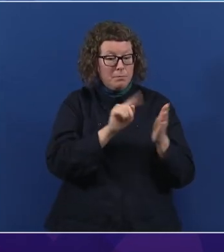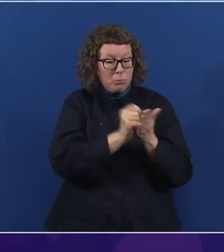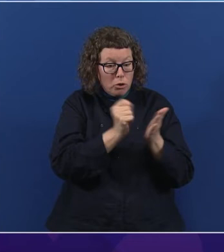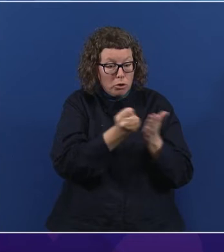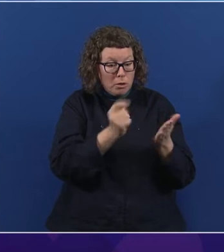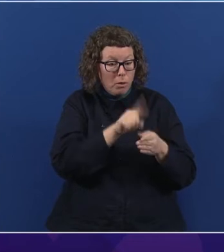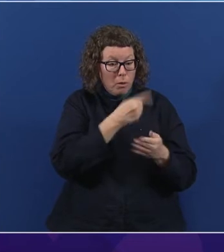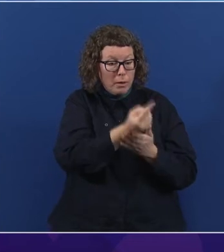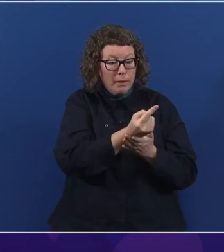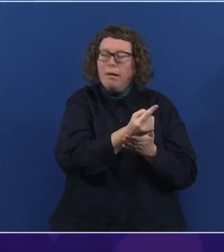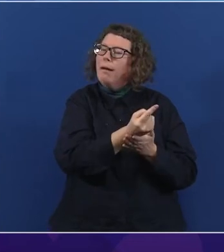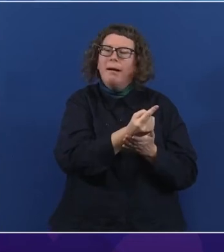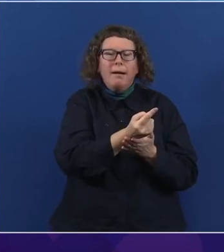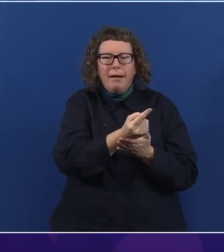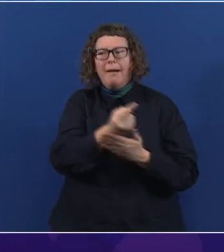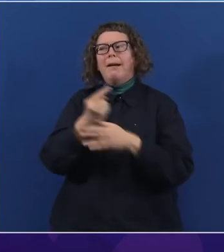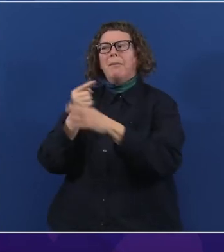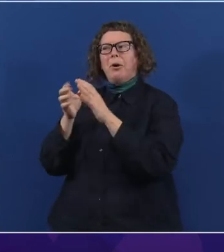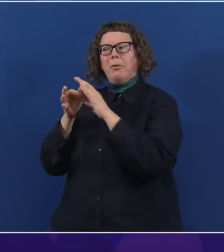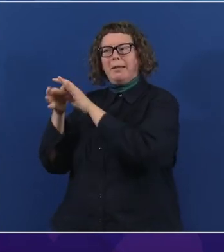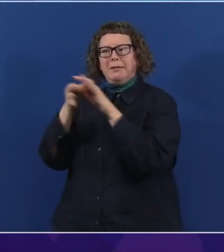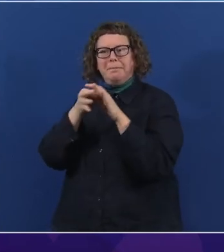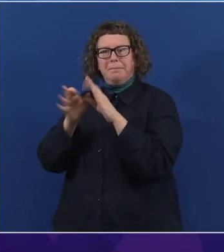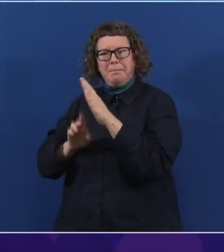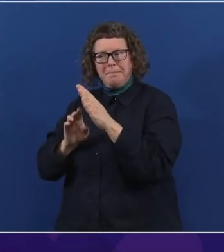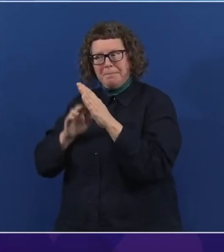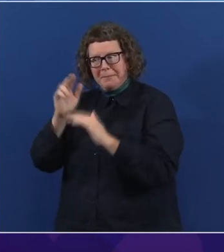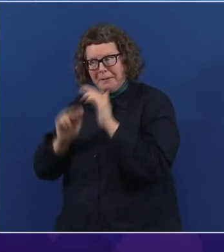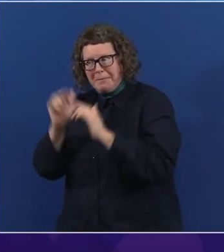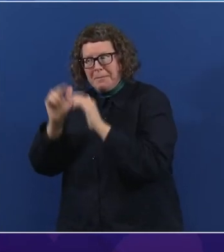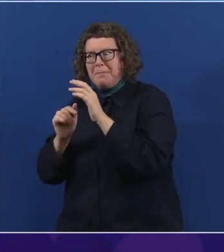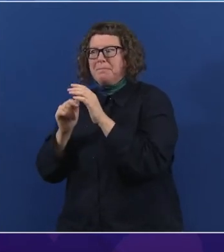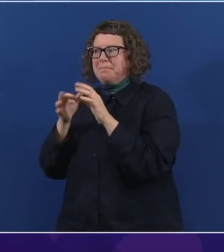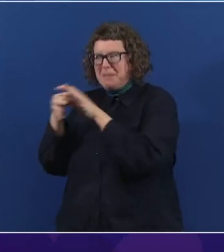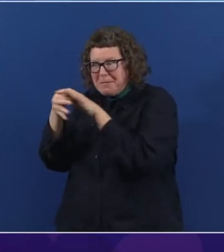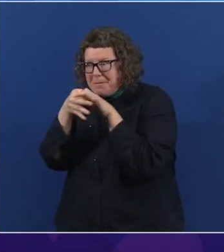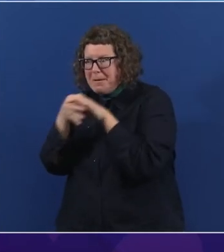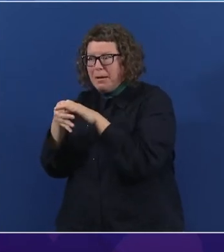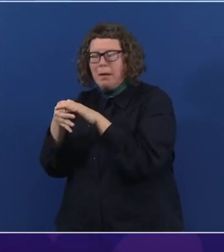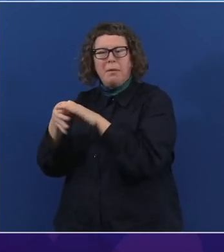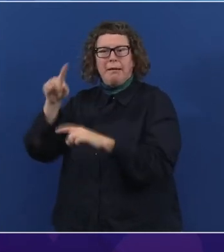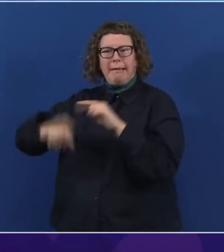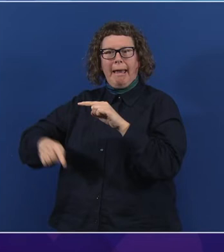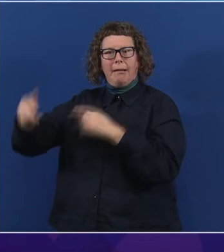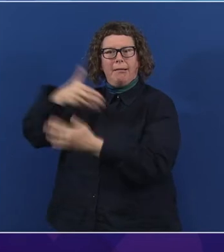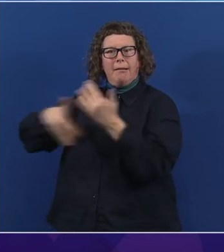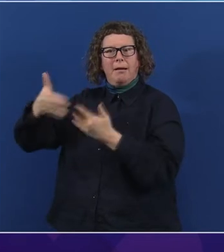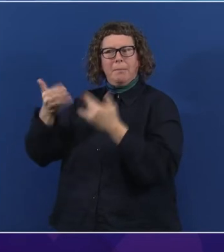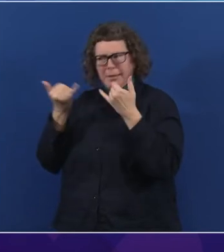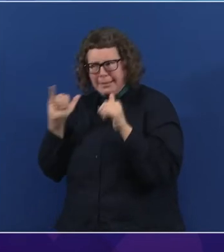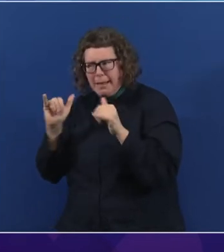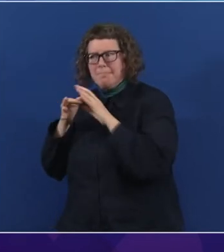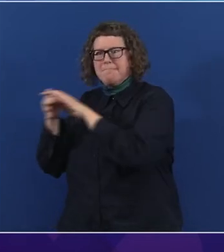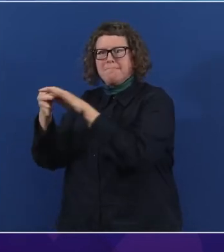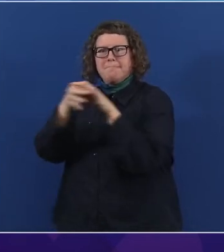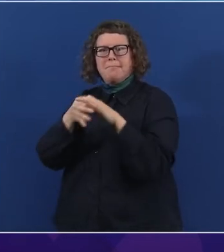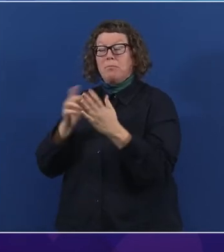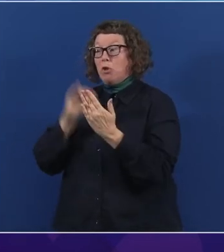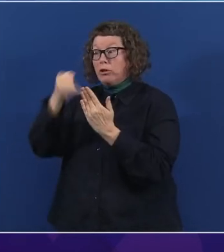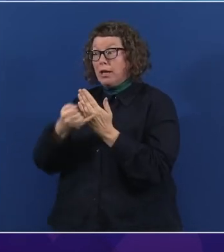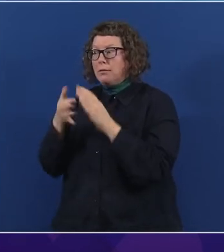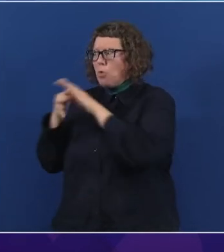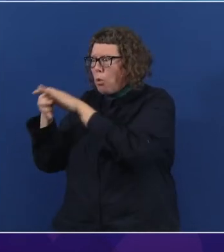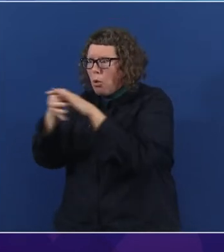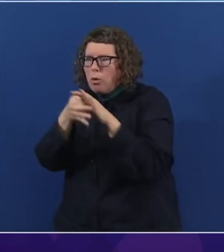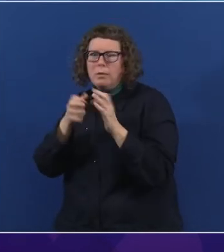textbooks. Learning to build and maintain relationships when you can't actually be together. Coordinating